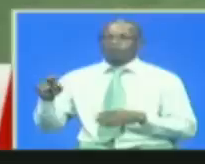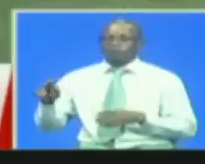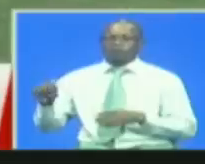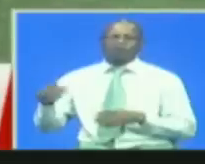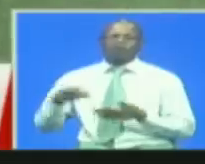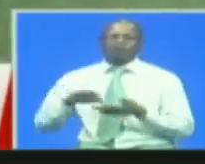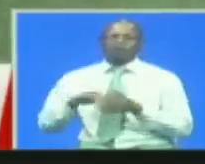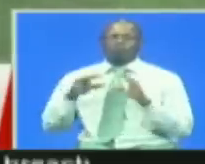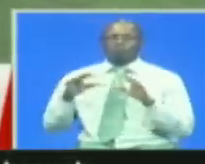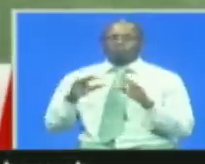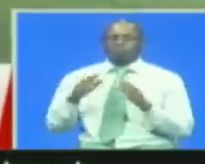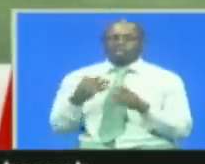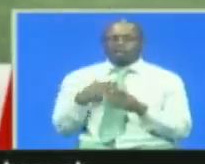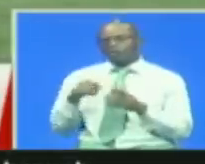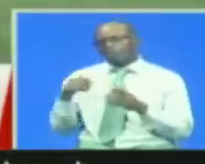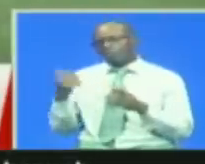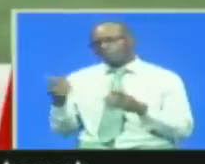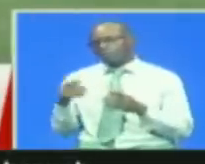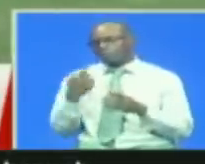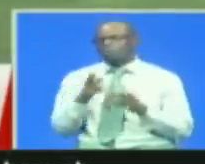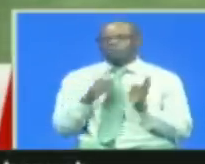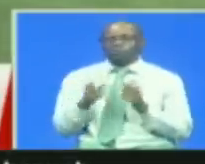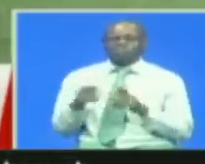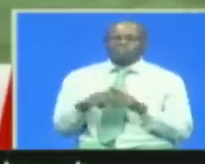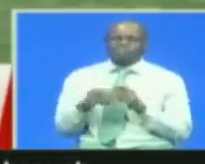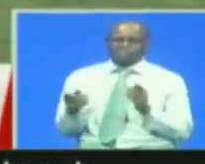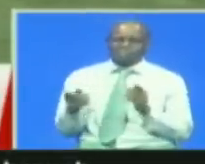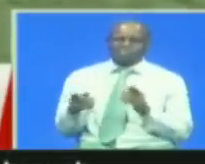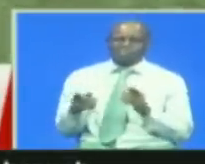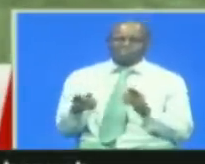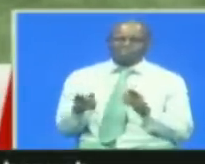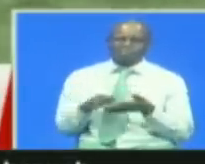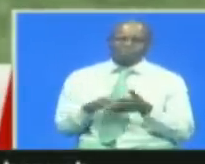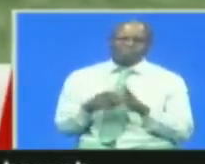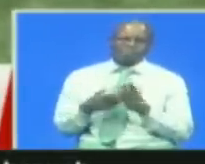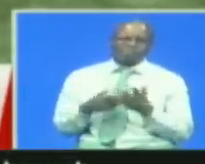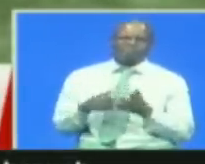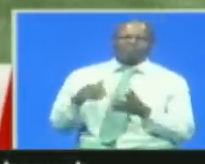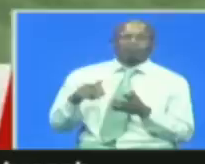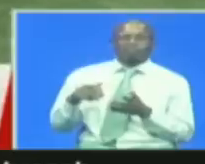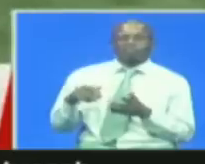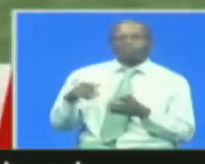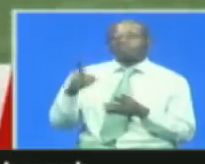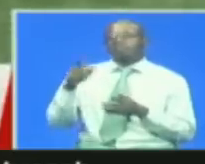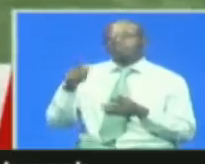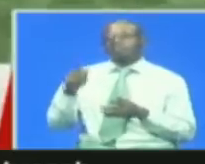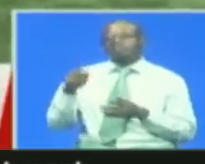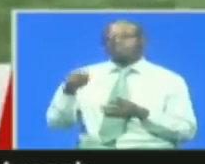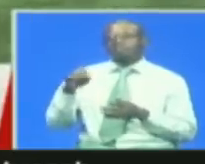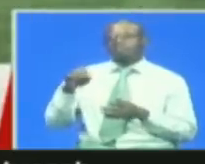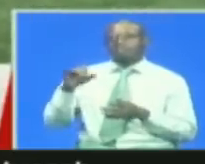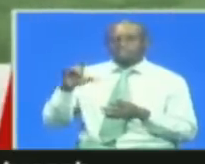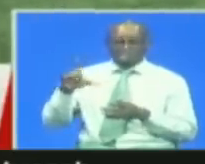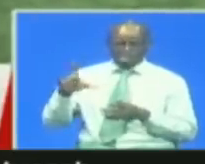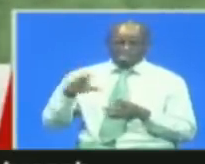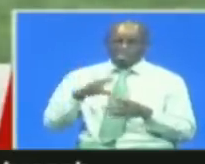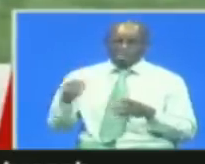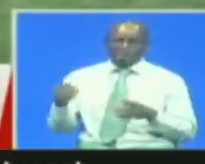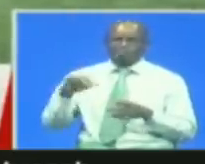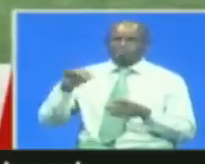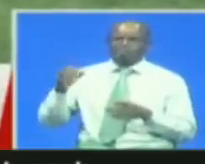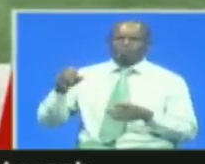Vincent Onyala, Andrew Amonde, Bush Mwale, Daniel Sikuta, Aiden Agero, Daniel Tabu, Jeffrey Oluoch, Nelson Oyo and Johnston